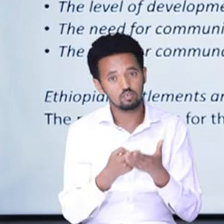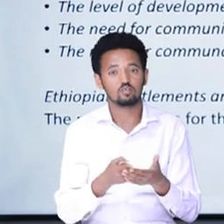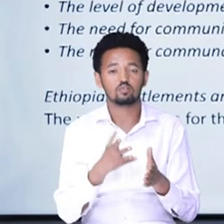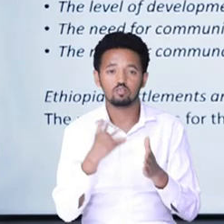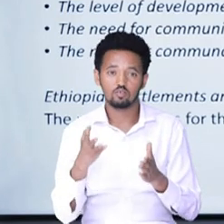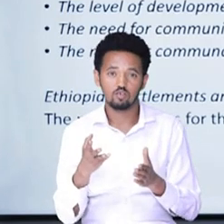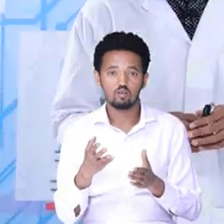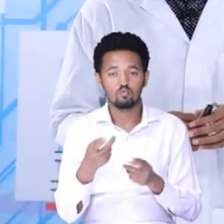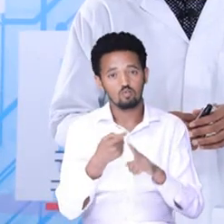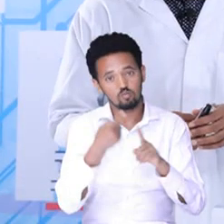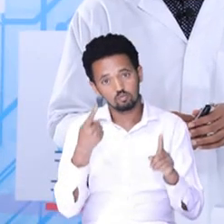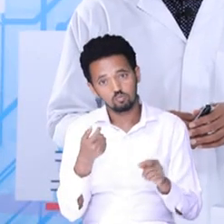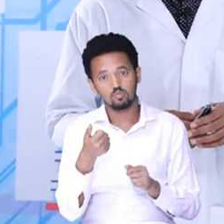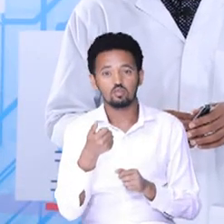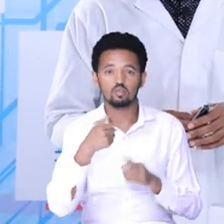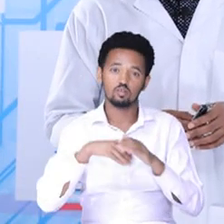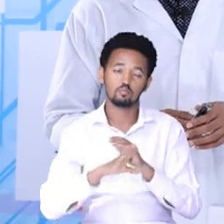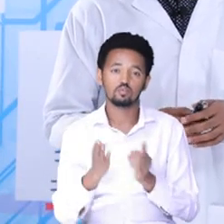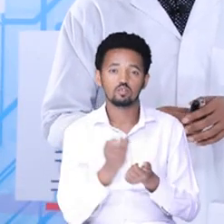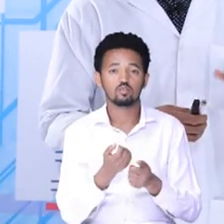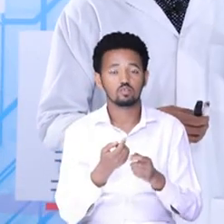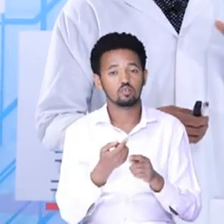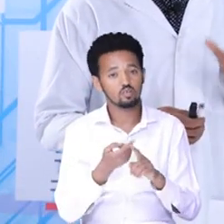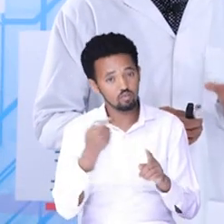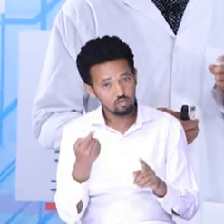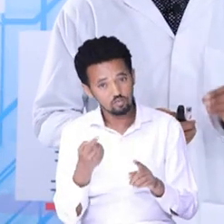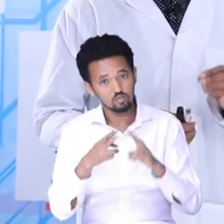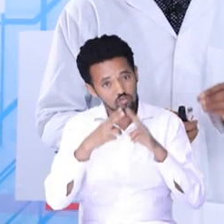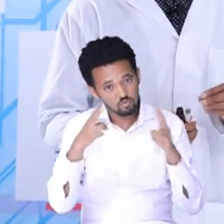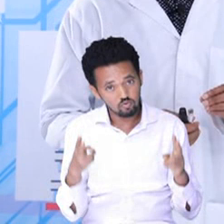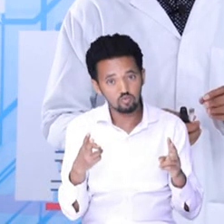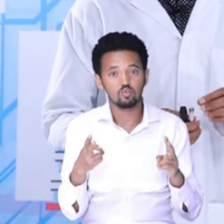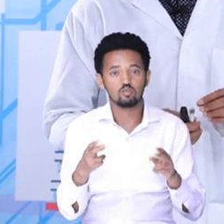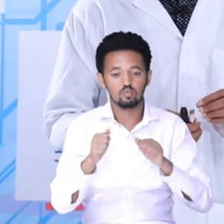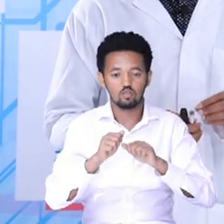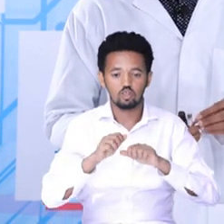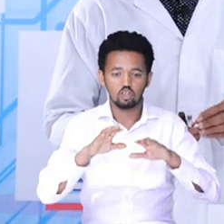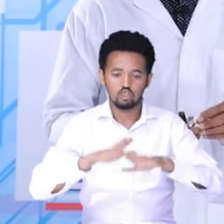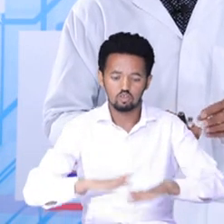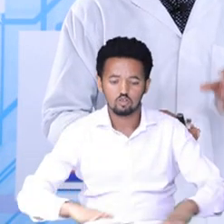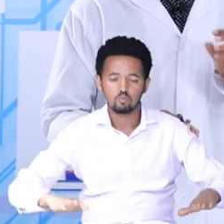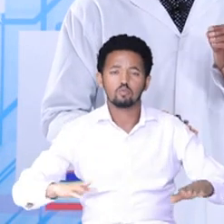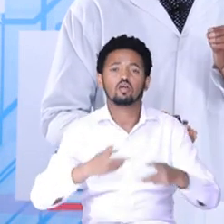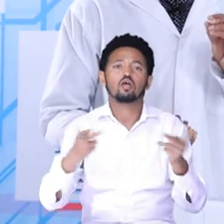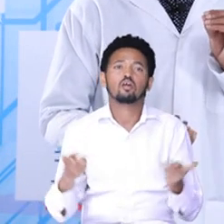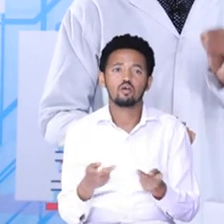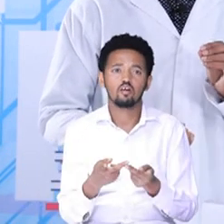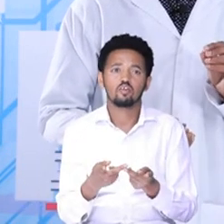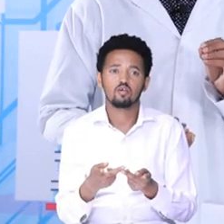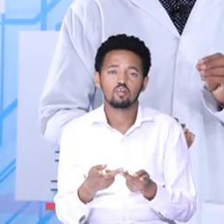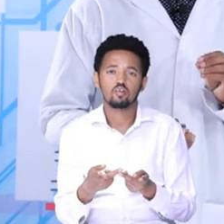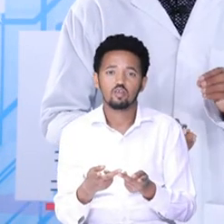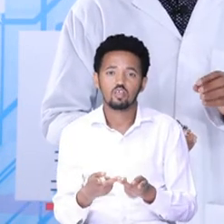themselves from their enemies. Therefore, in the very suitable areas where there is